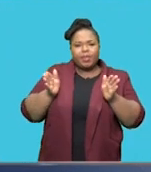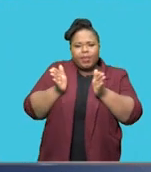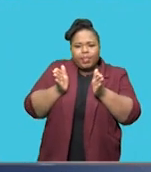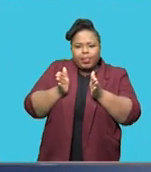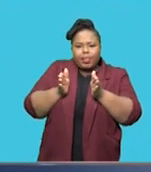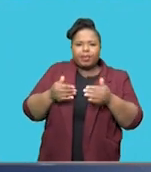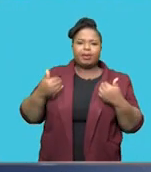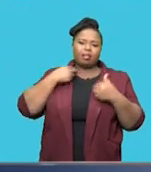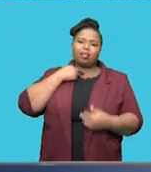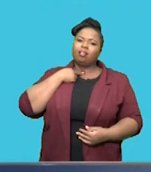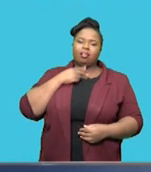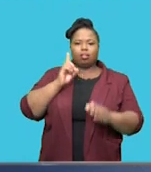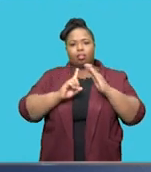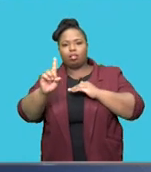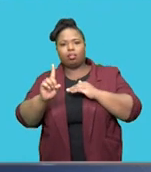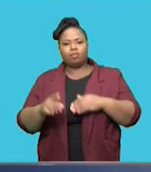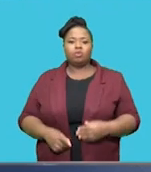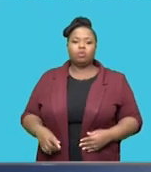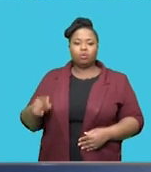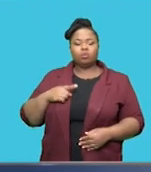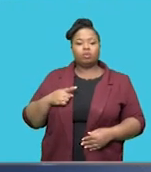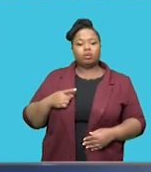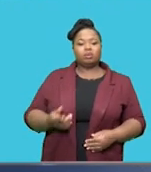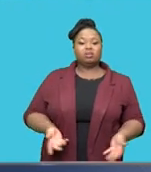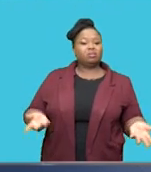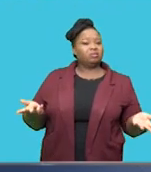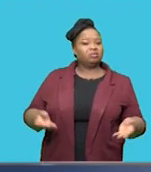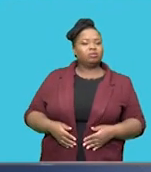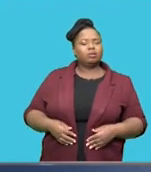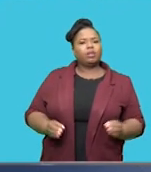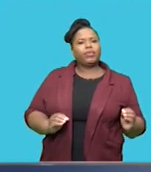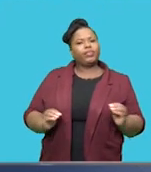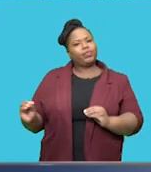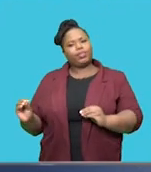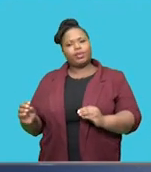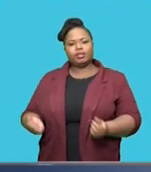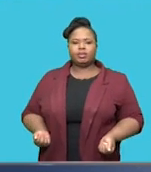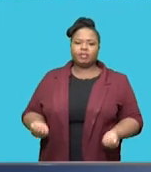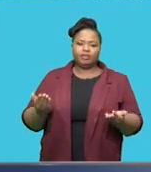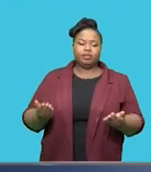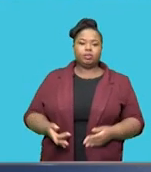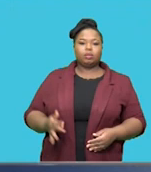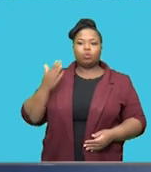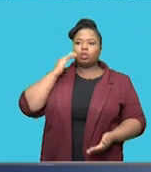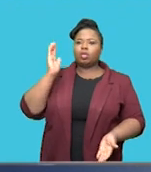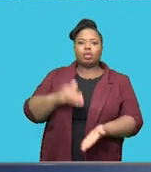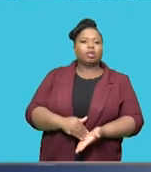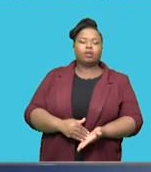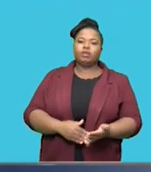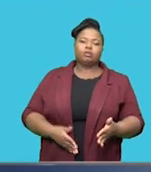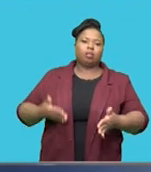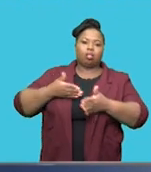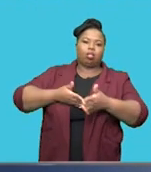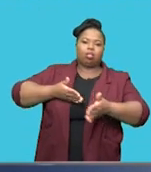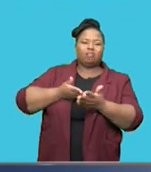So it's one other problem. You get delays of ama services to come, but then when they are there, accessibility is one